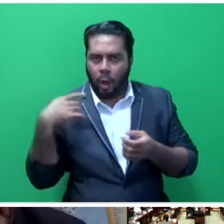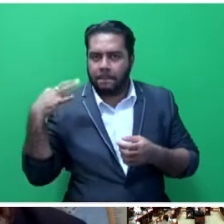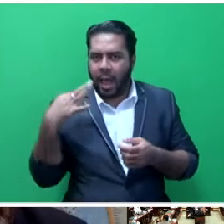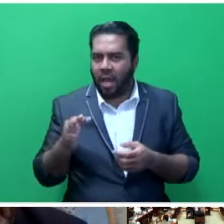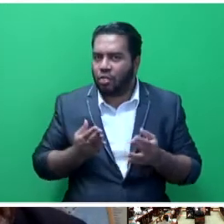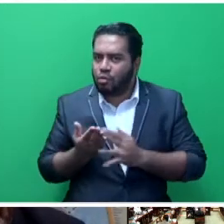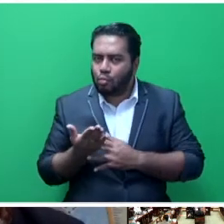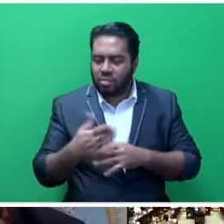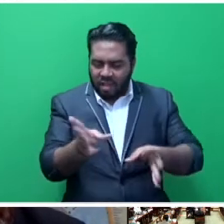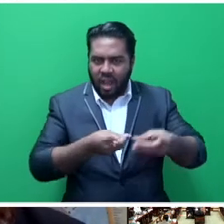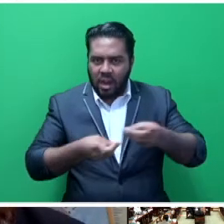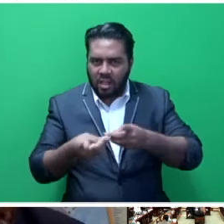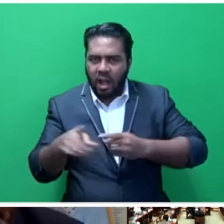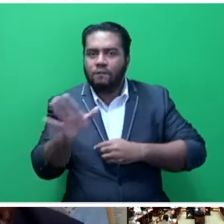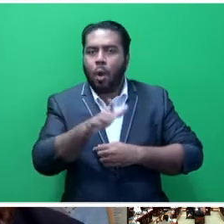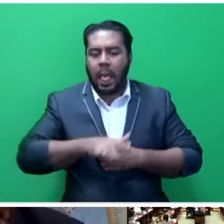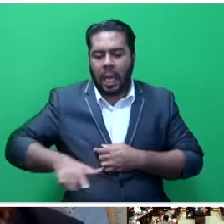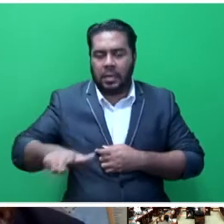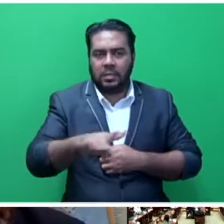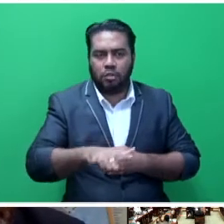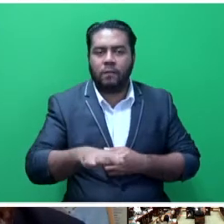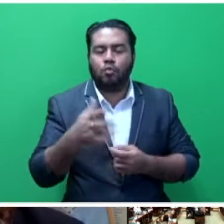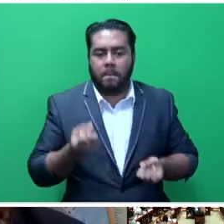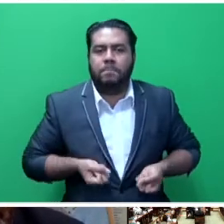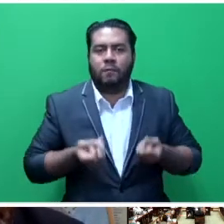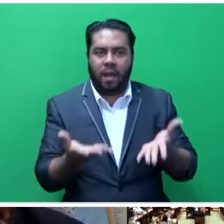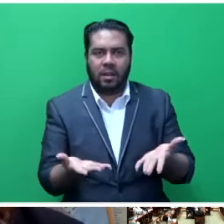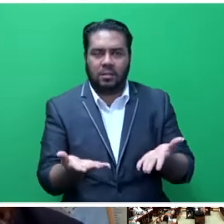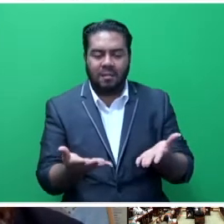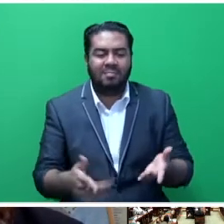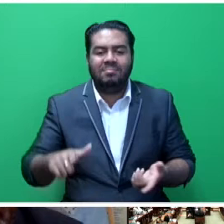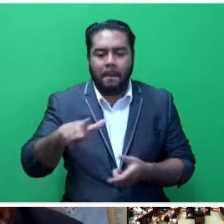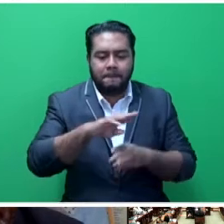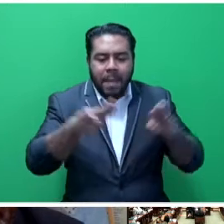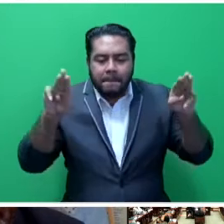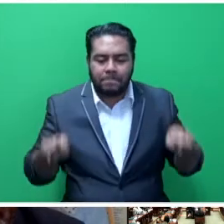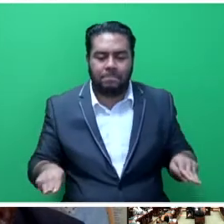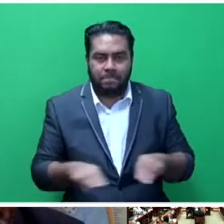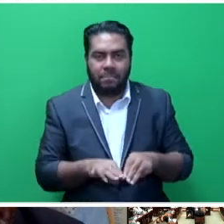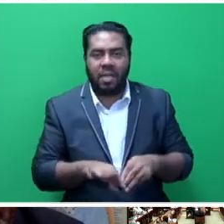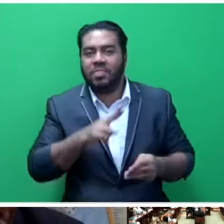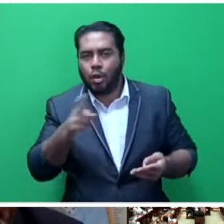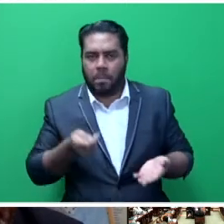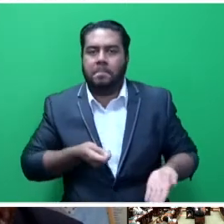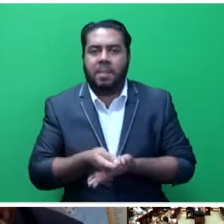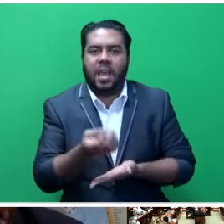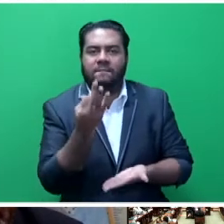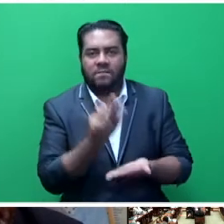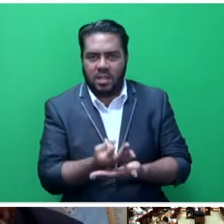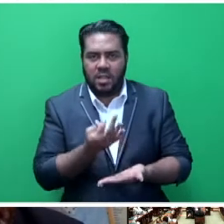which they have to provide a locality map of the proposed extraction site. There's a fee that has to be paid of